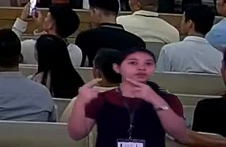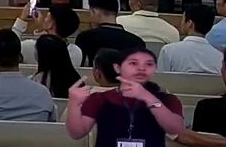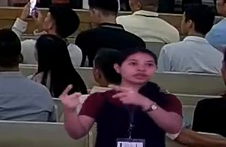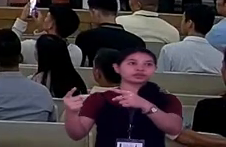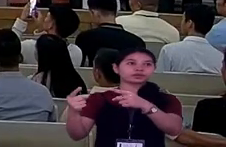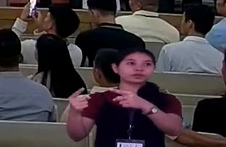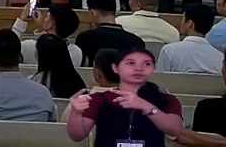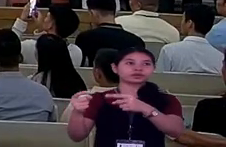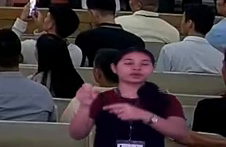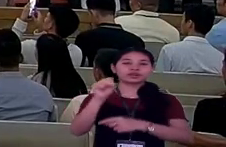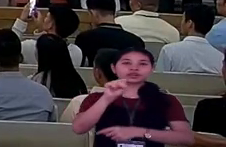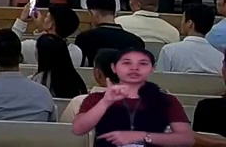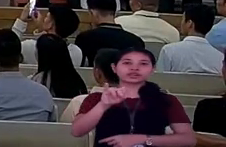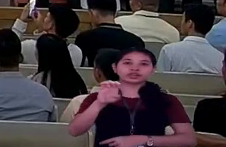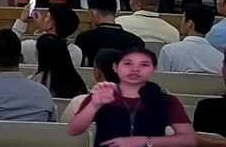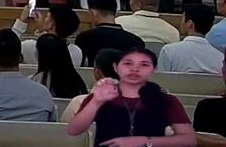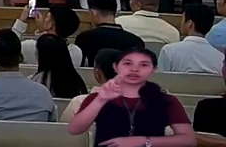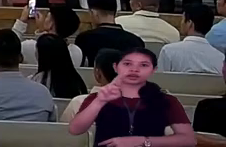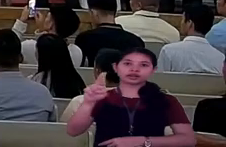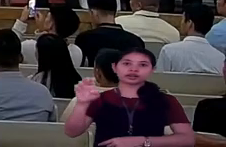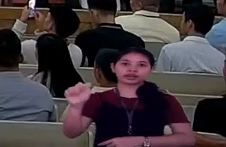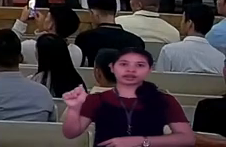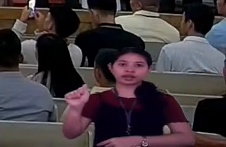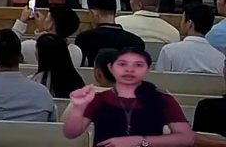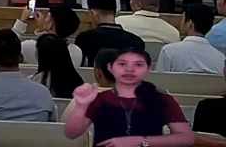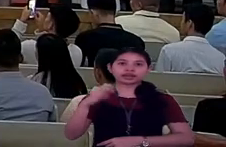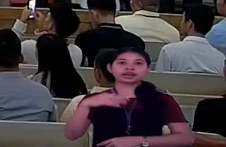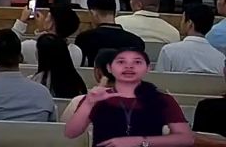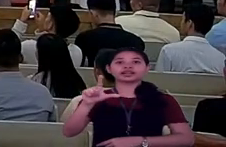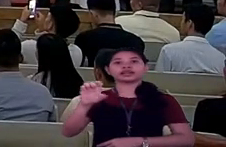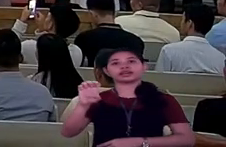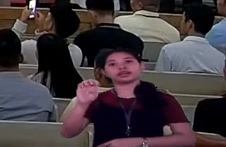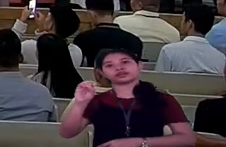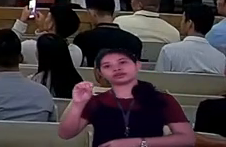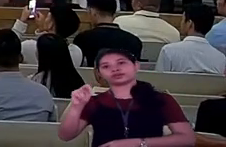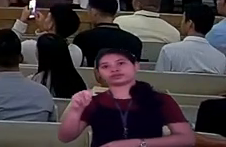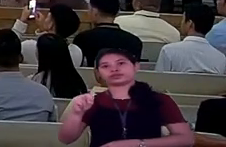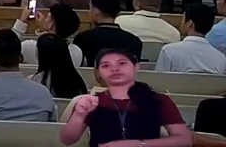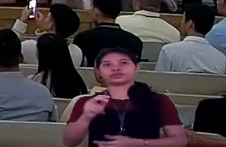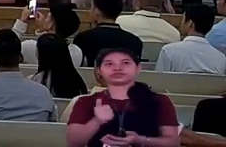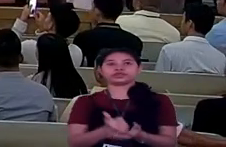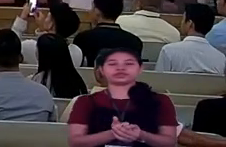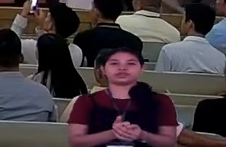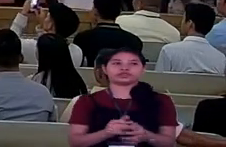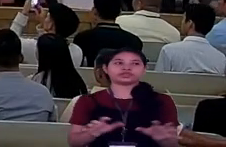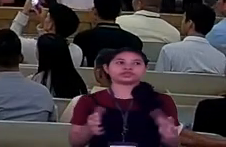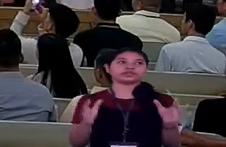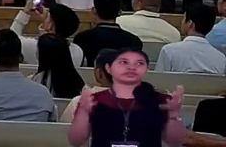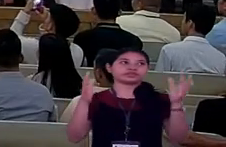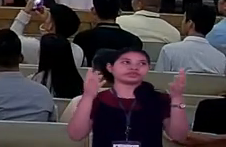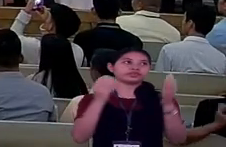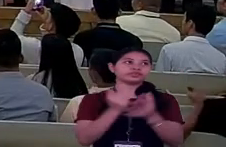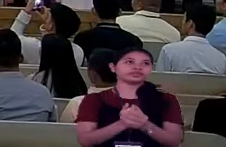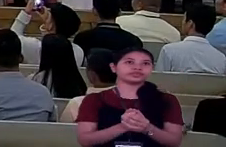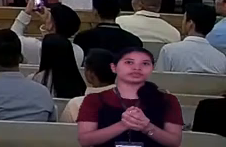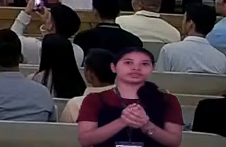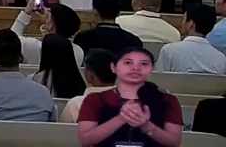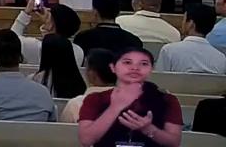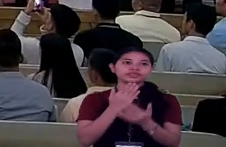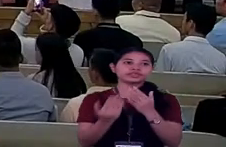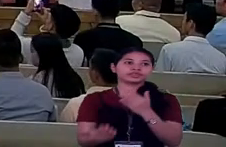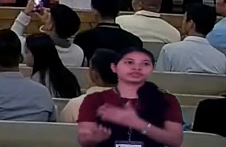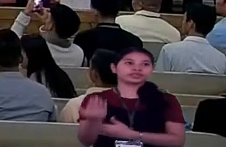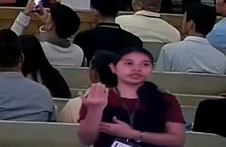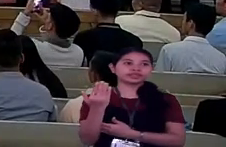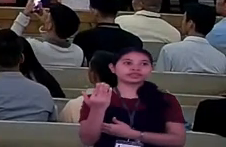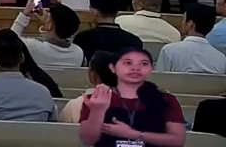Church, and their pastor, Ken Chisalba, your missionary, going to the country of Sierra Leone, West Africa. Amen. Sierra Leone. Good morning, churches. Good